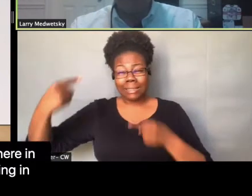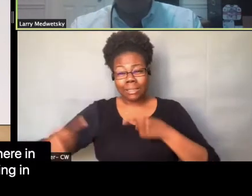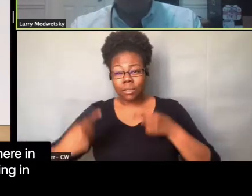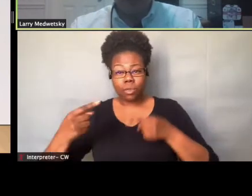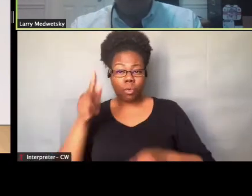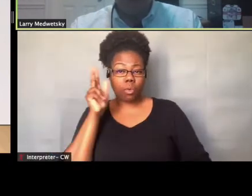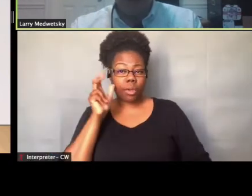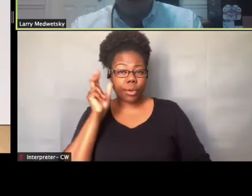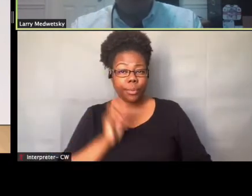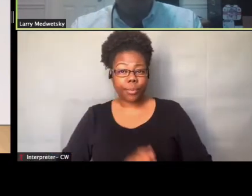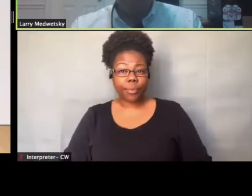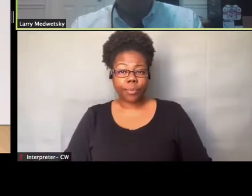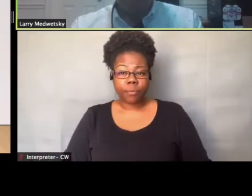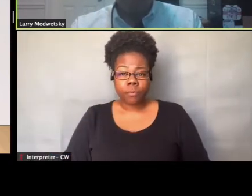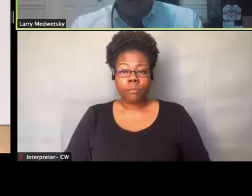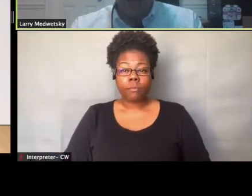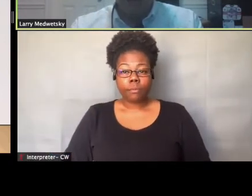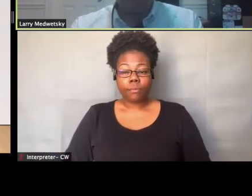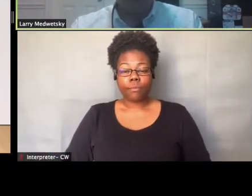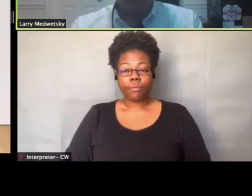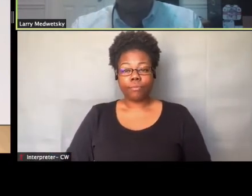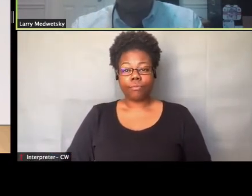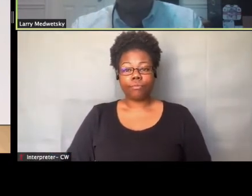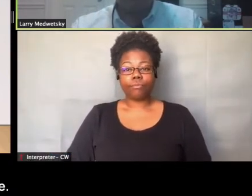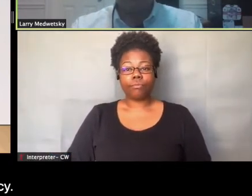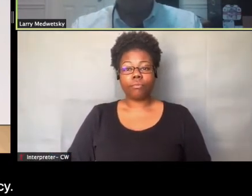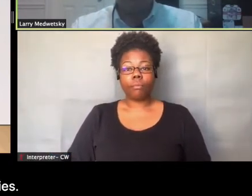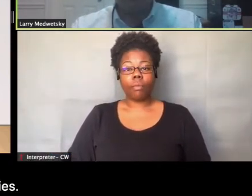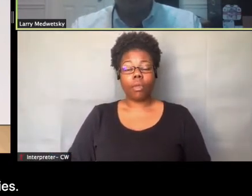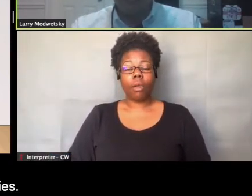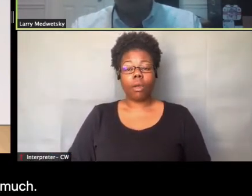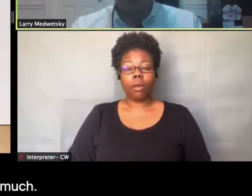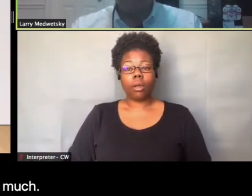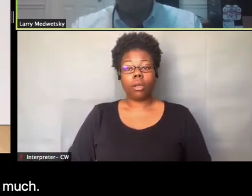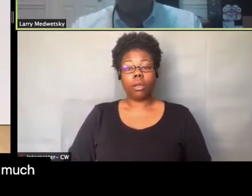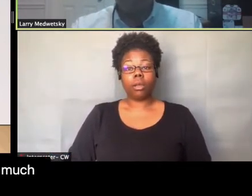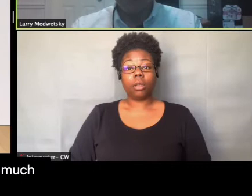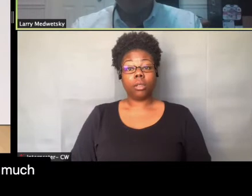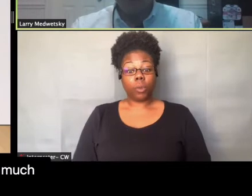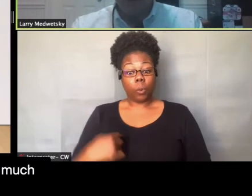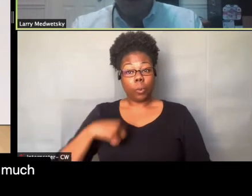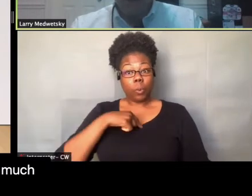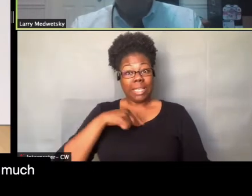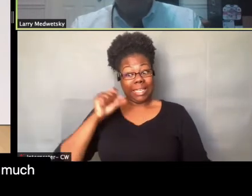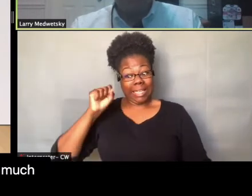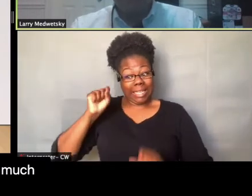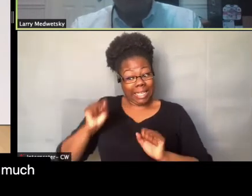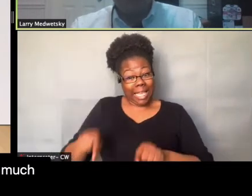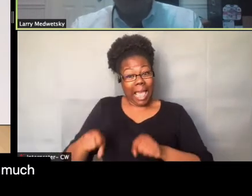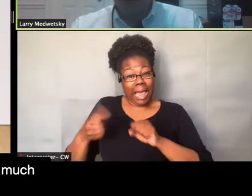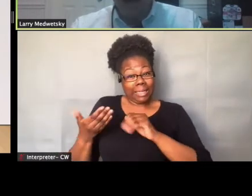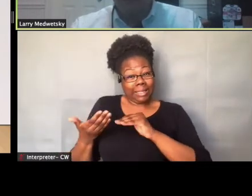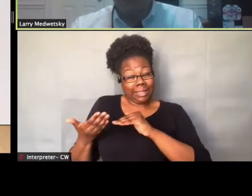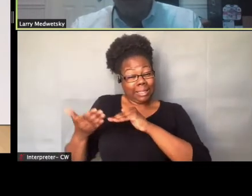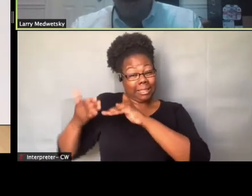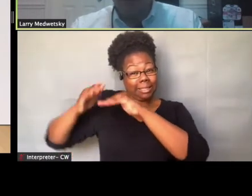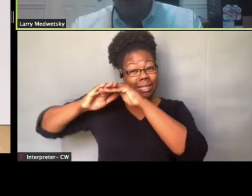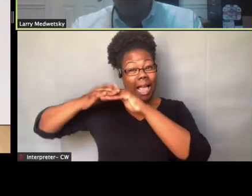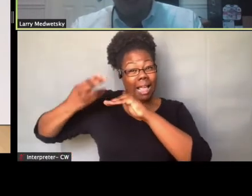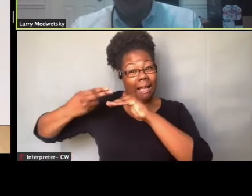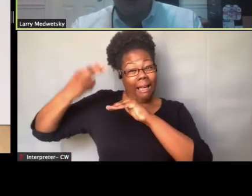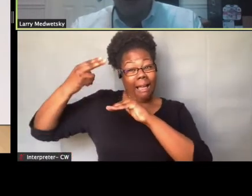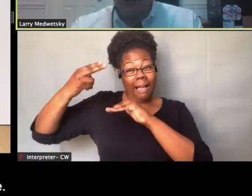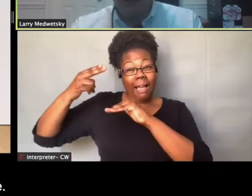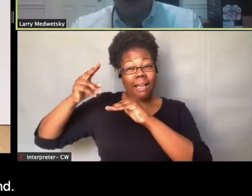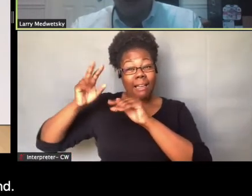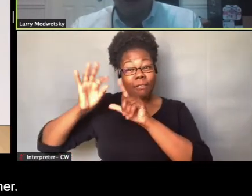And even if we can make the high frequencies much louder, because there's a lot of damage